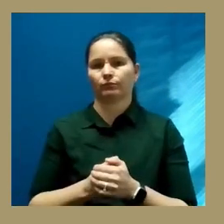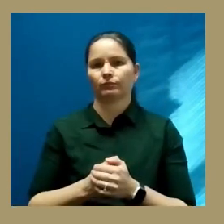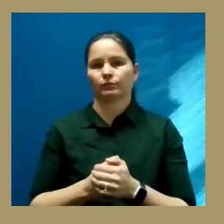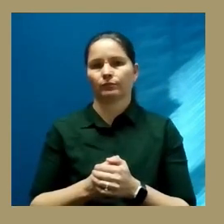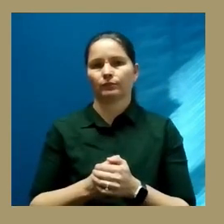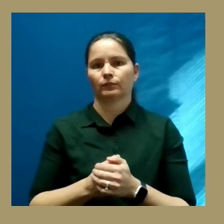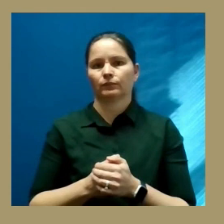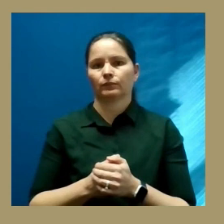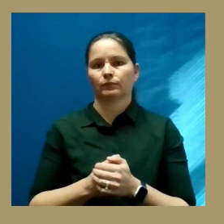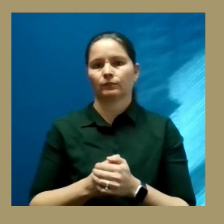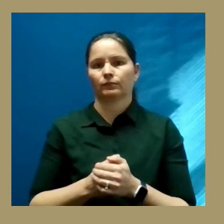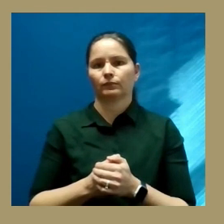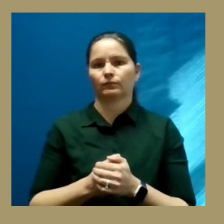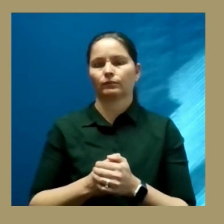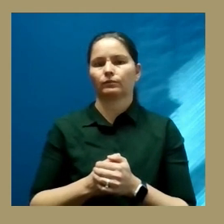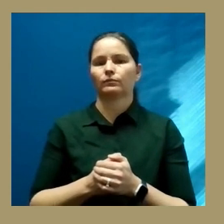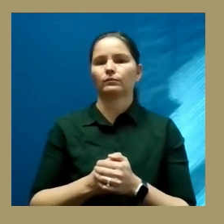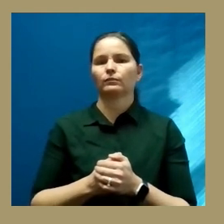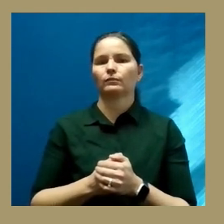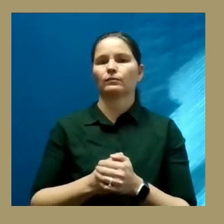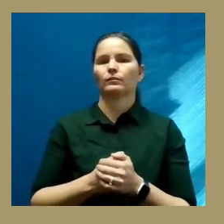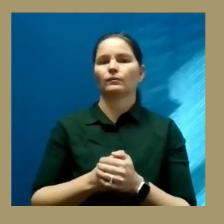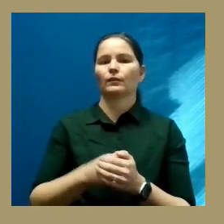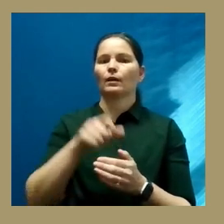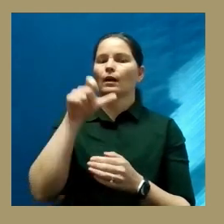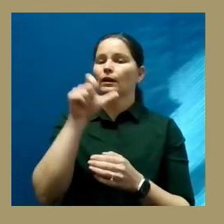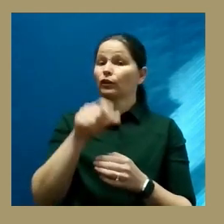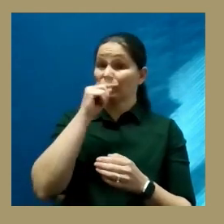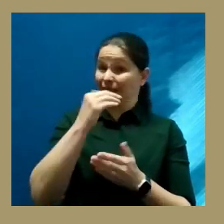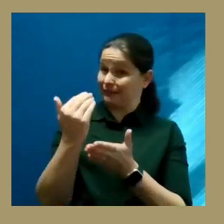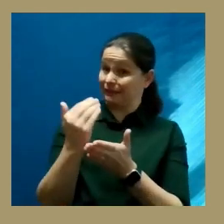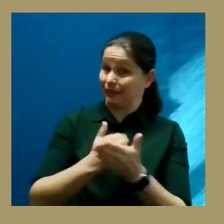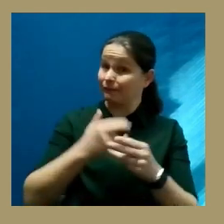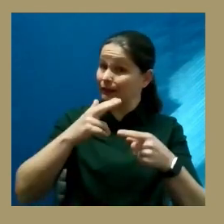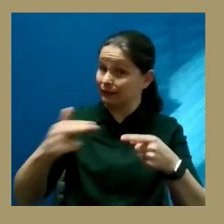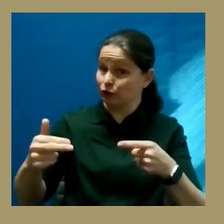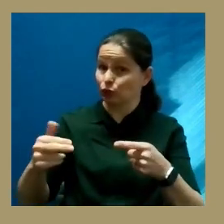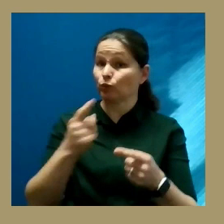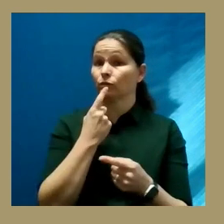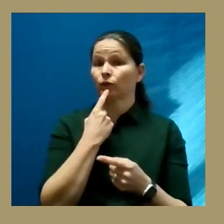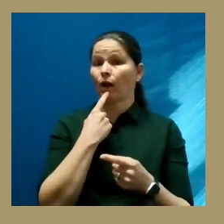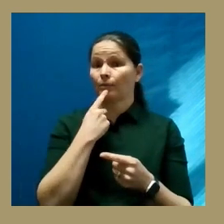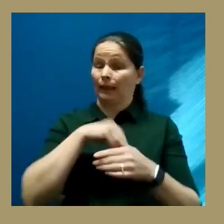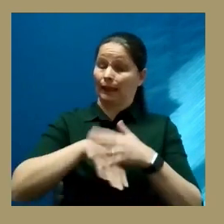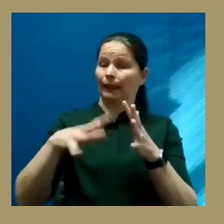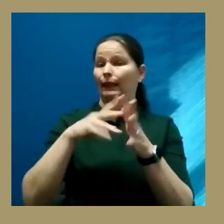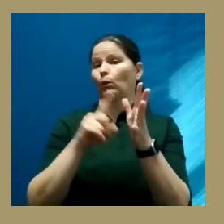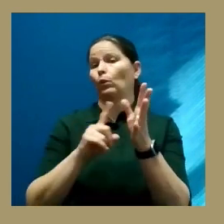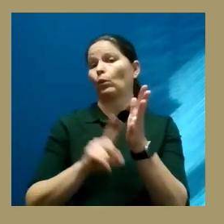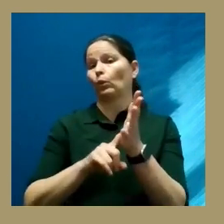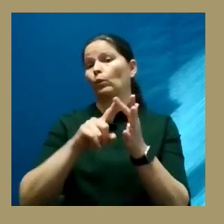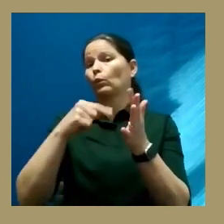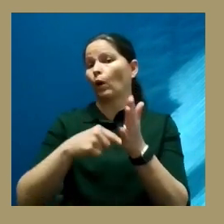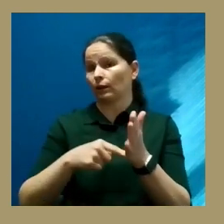And as Dee mentioned, customers can save a digital version of the seniors card or senior business discount card to their wallet if they already have